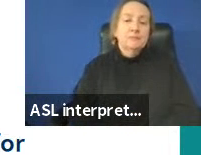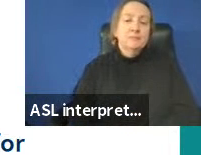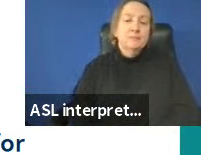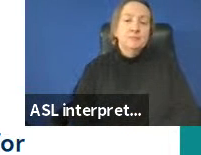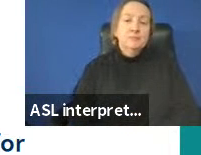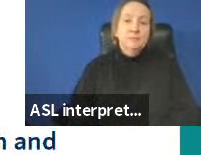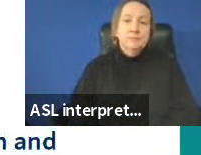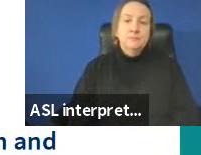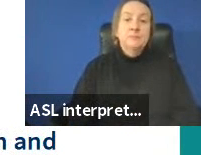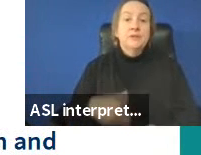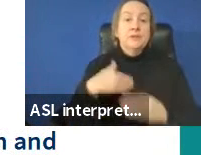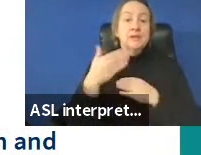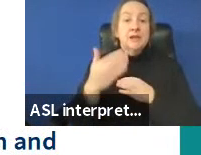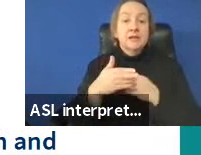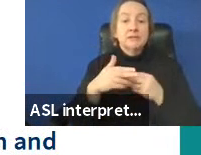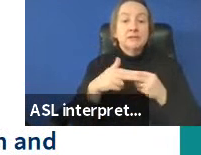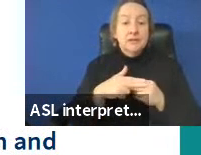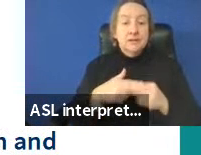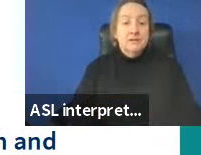Next slide.